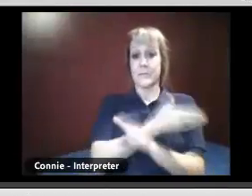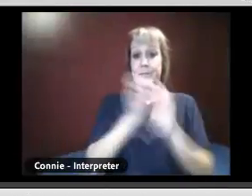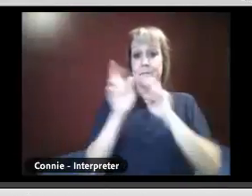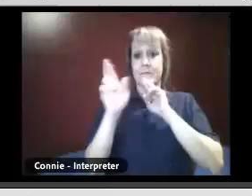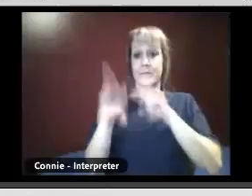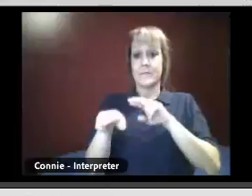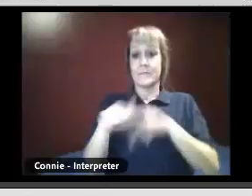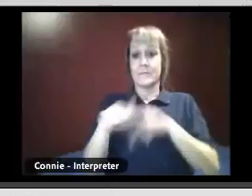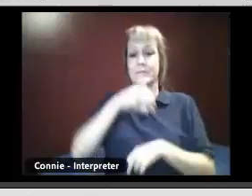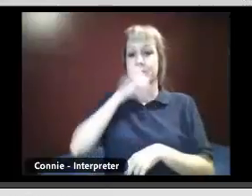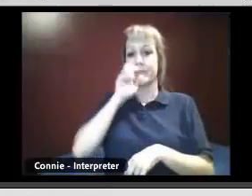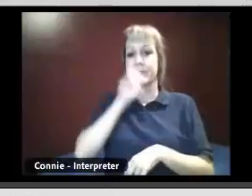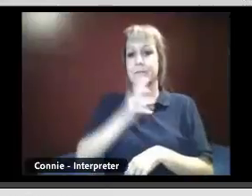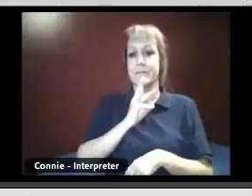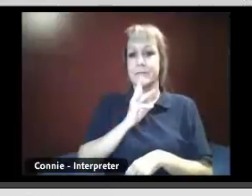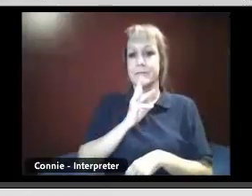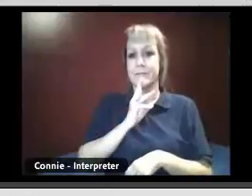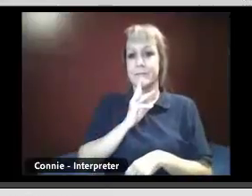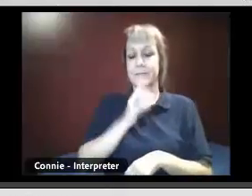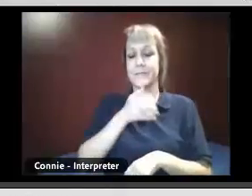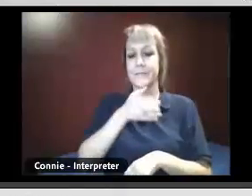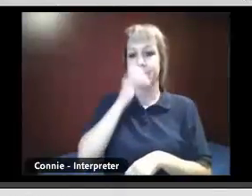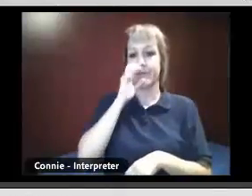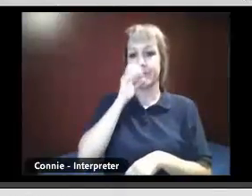of water. Take a drink from your cup,